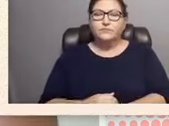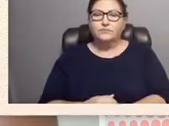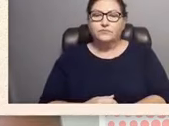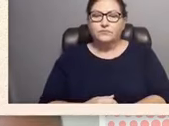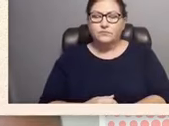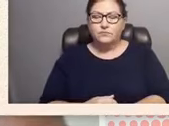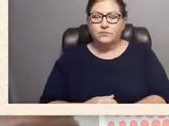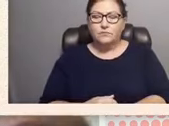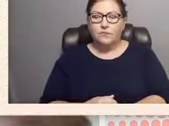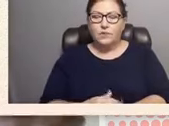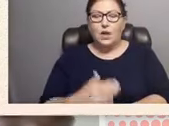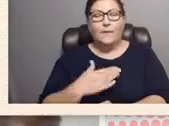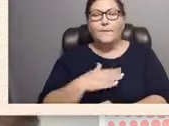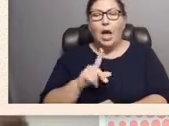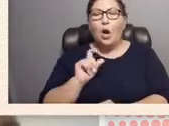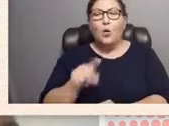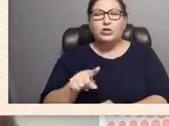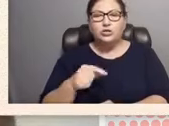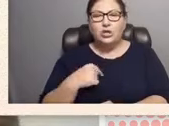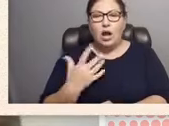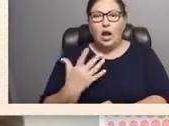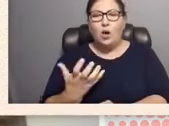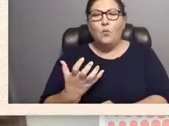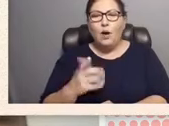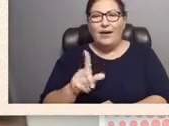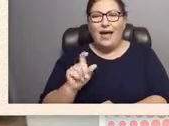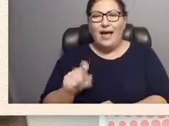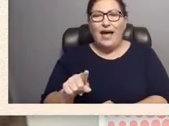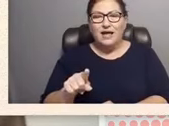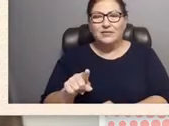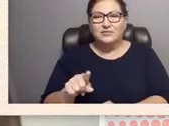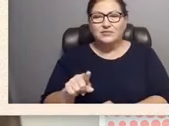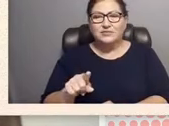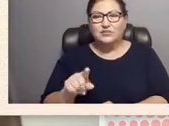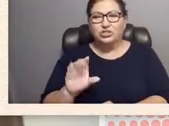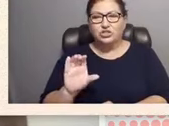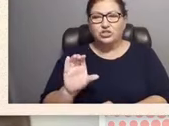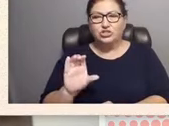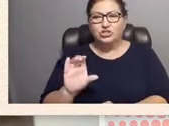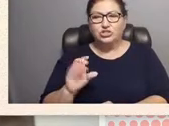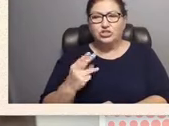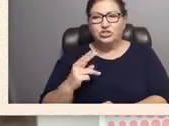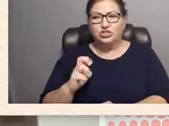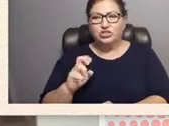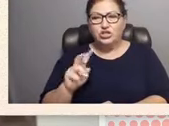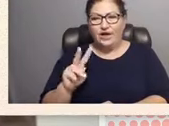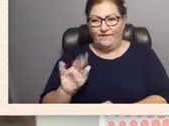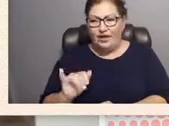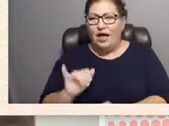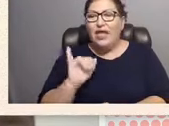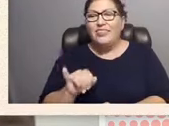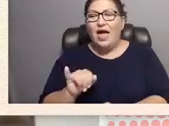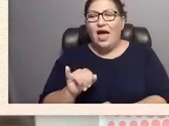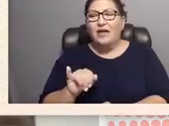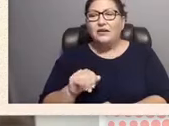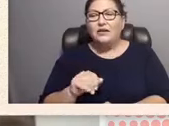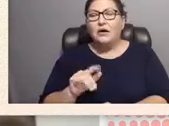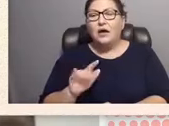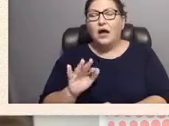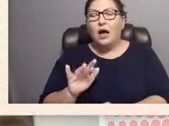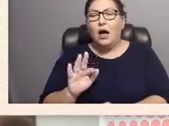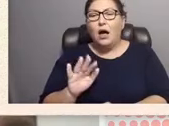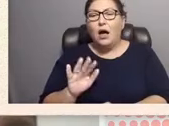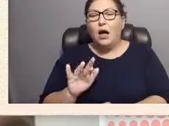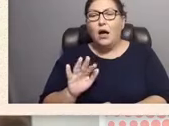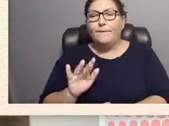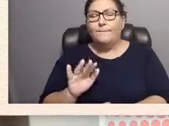My question that I want to ask Chevy is that um,